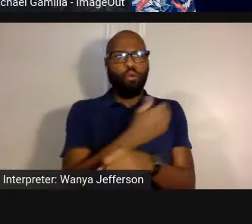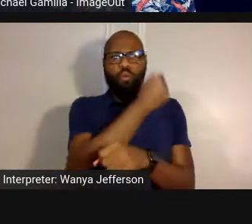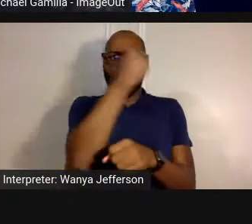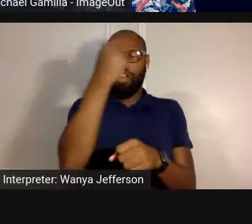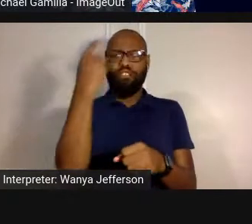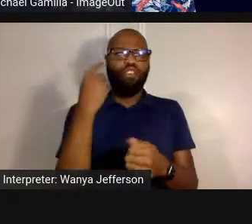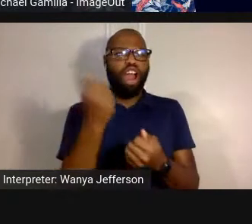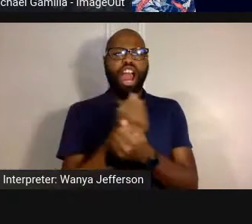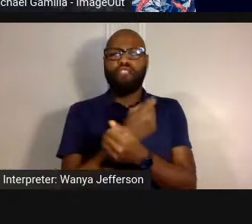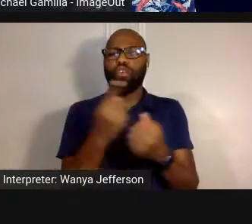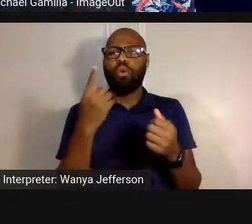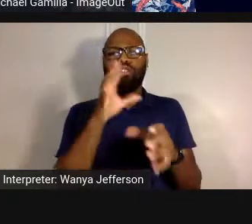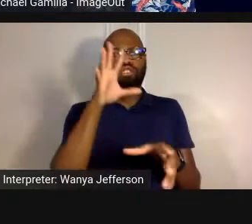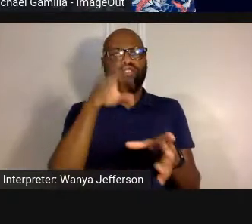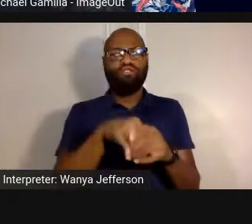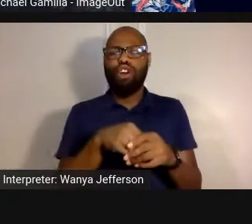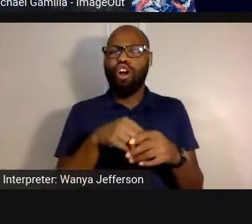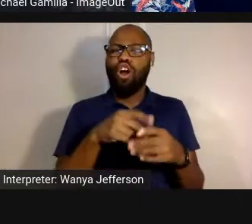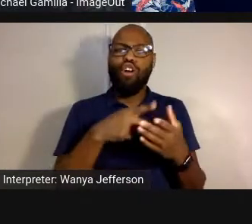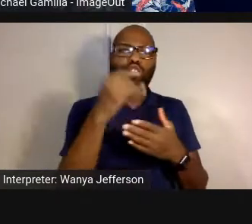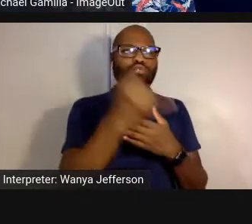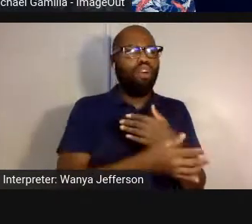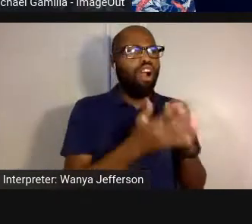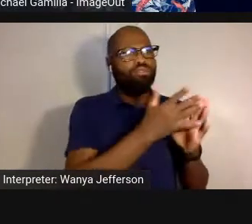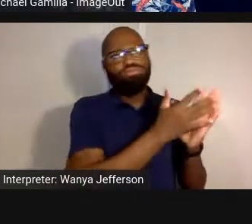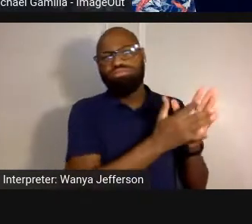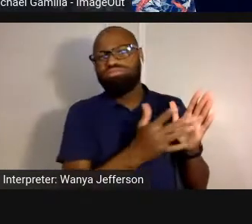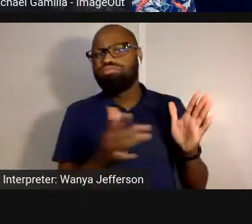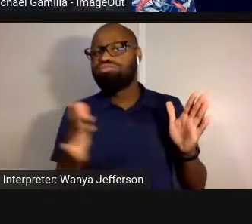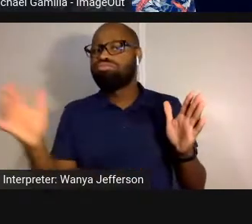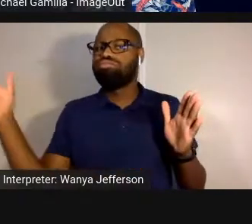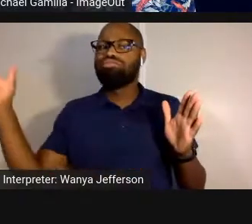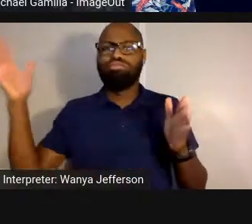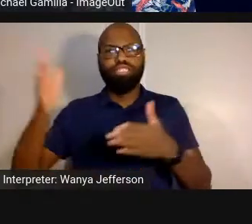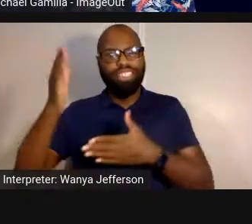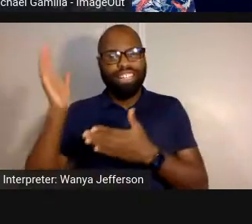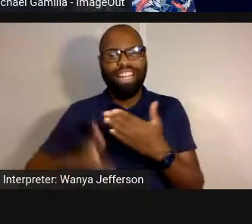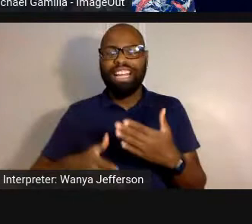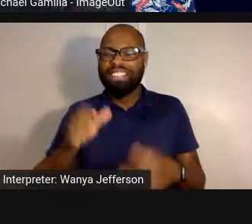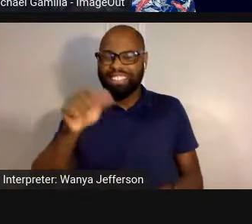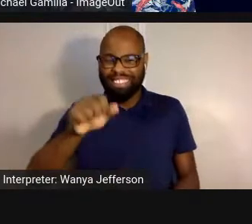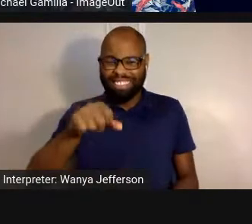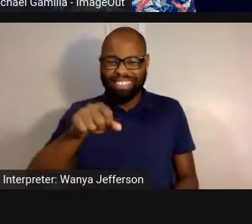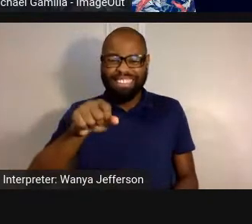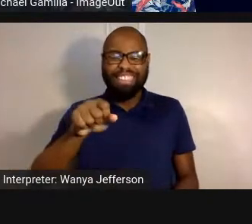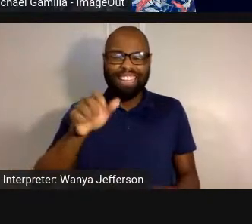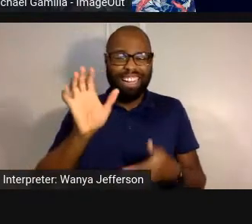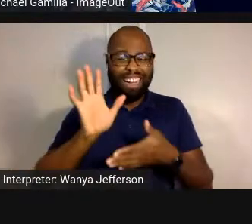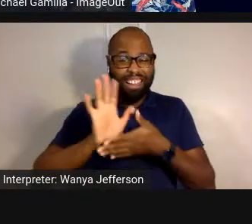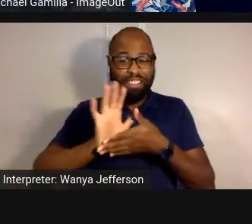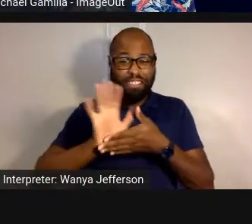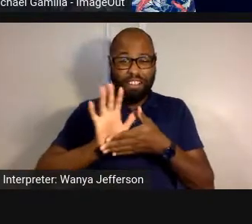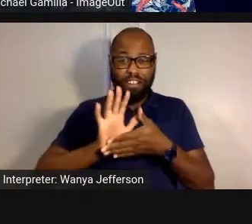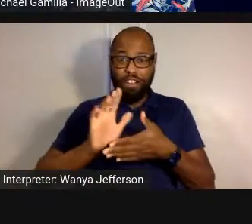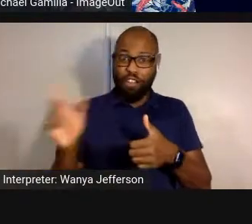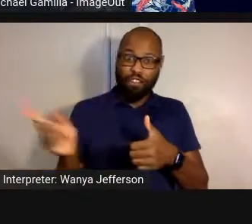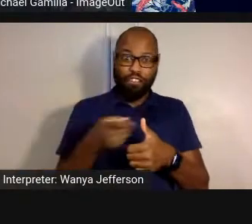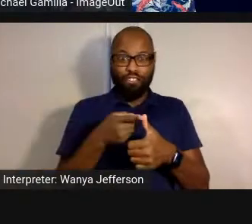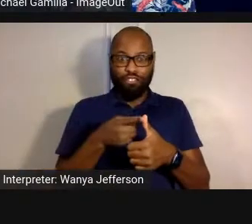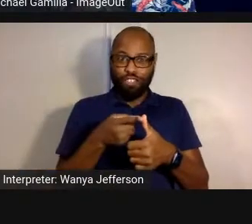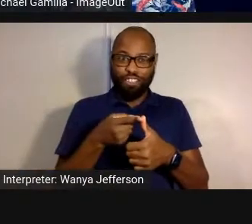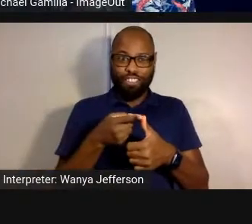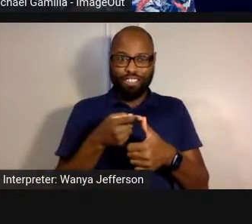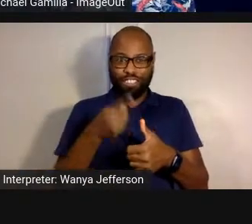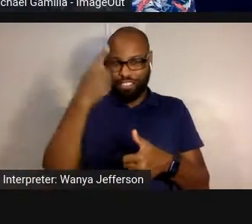this project from beginning to the post-production. And yeah, the film is it's the first film. We learned a lot from